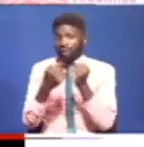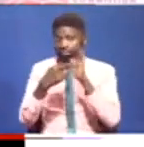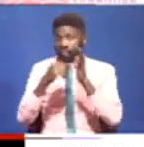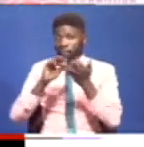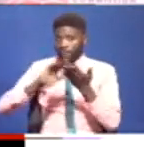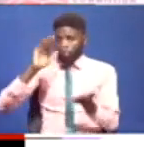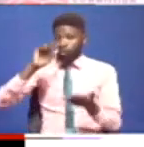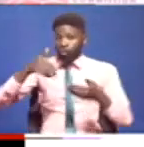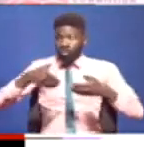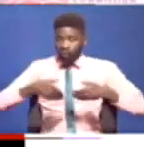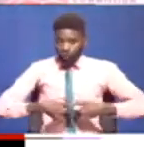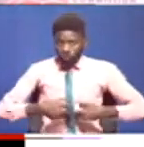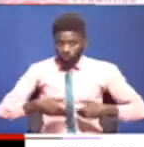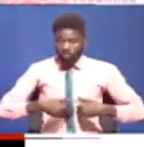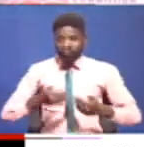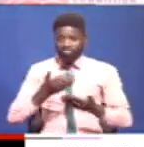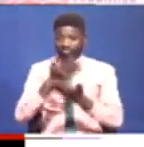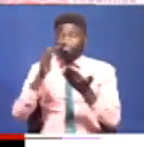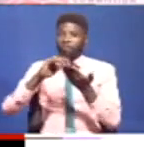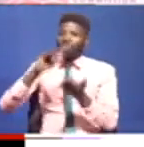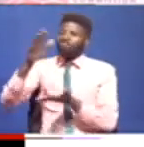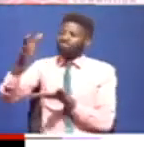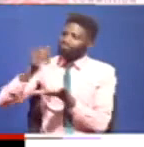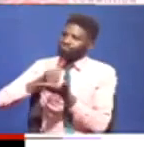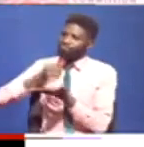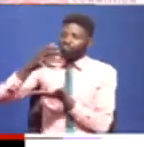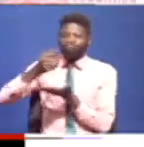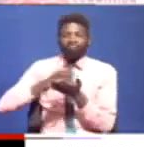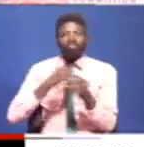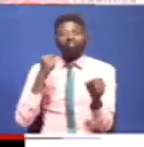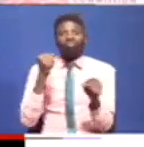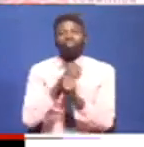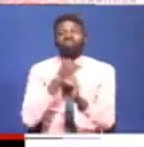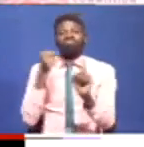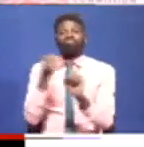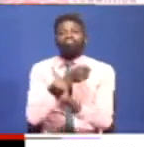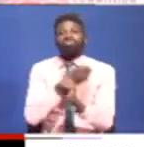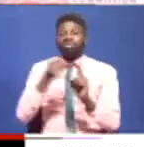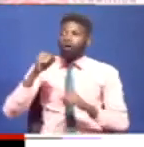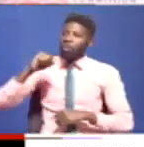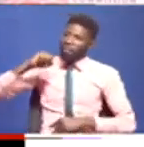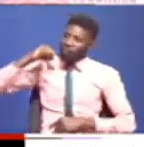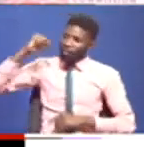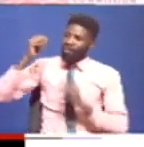the ones that are hired, the ones that normally politicians